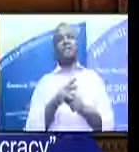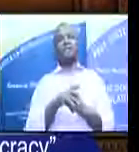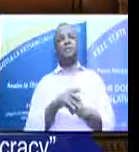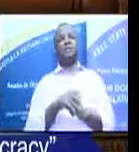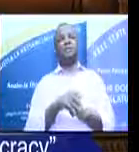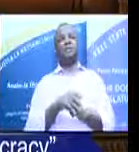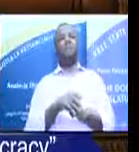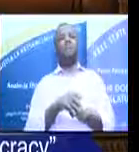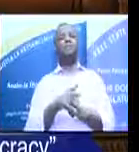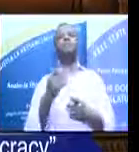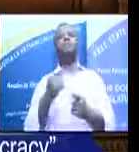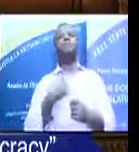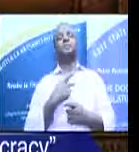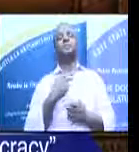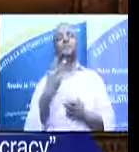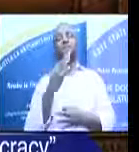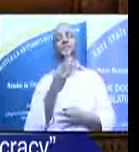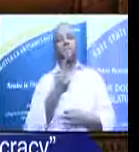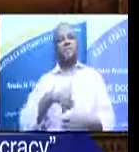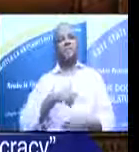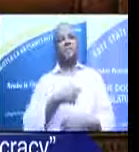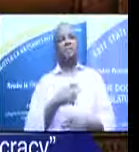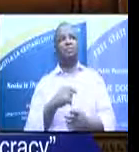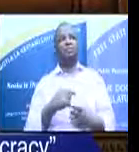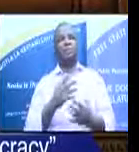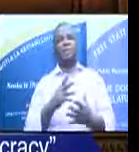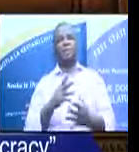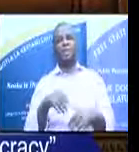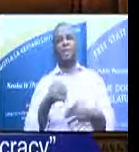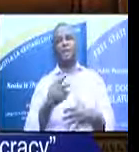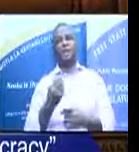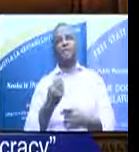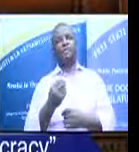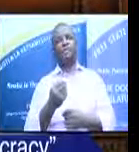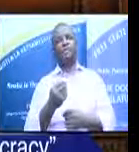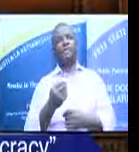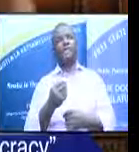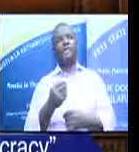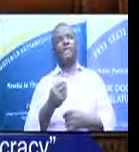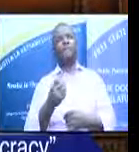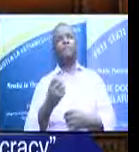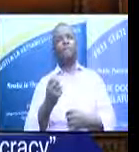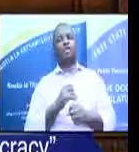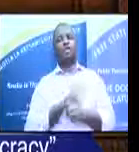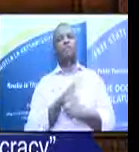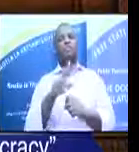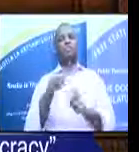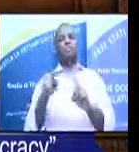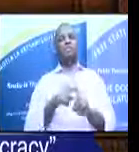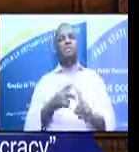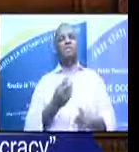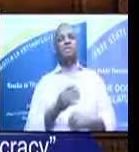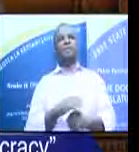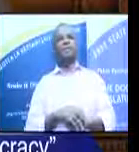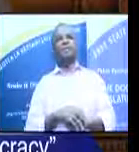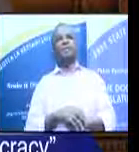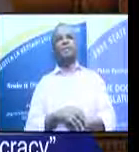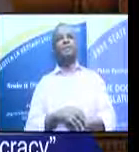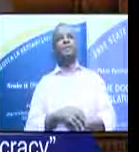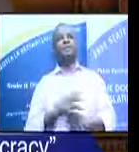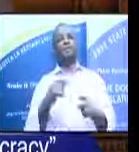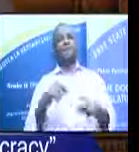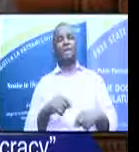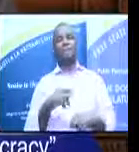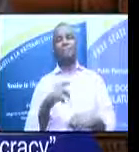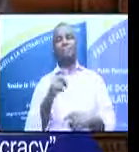and accused some of us in this house, or we are COVID positive. And today she